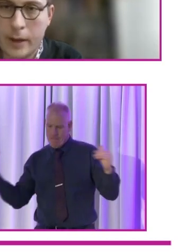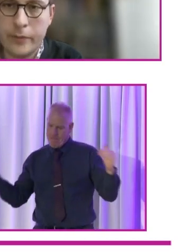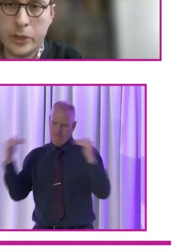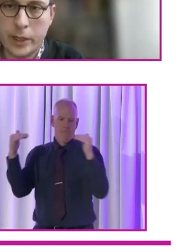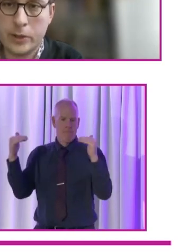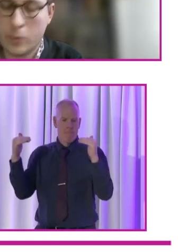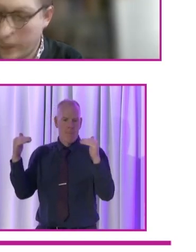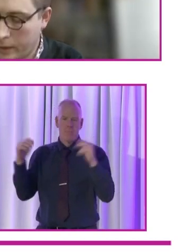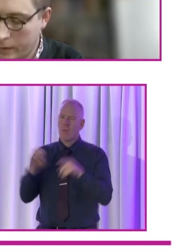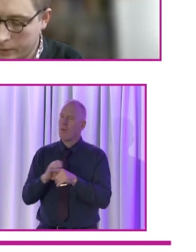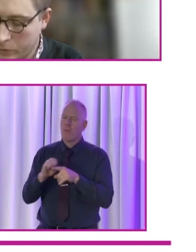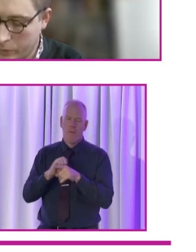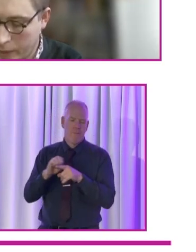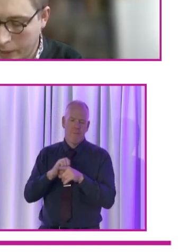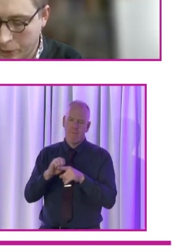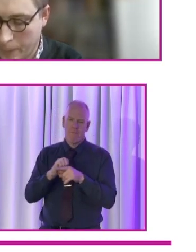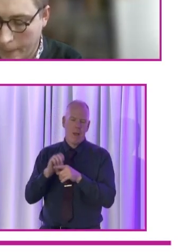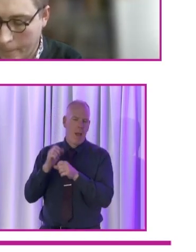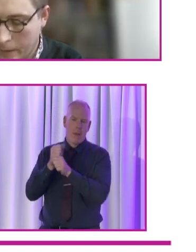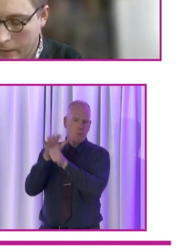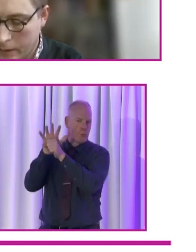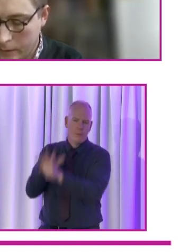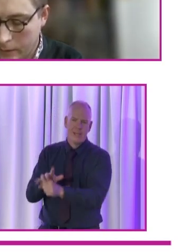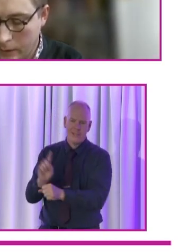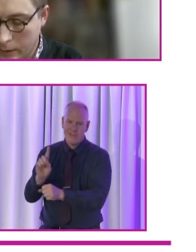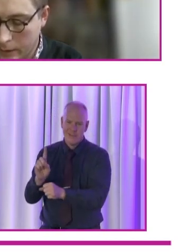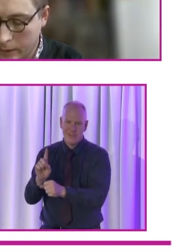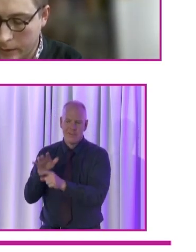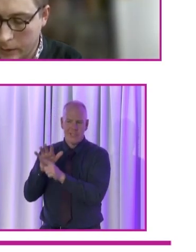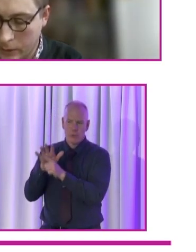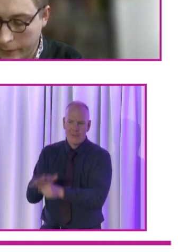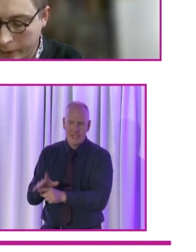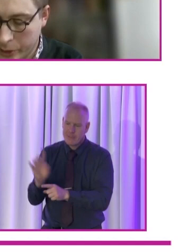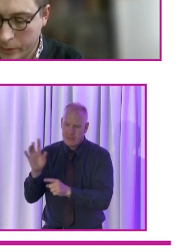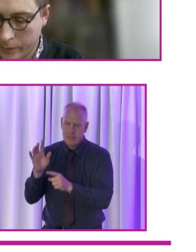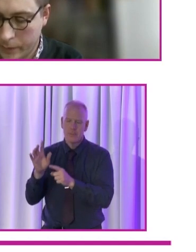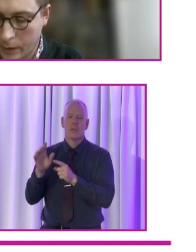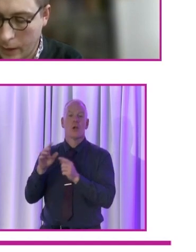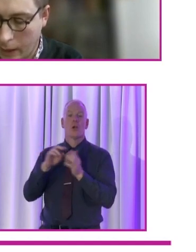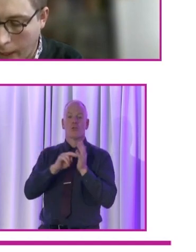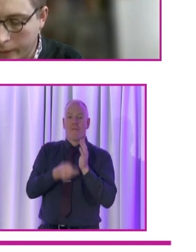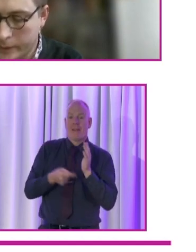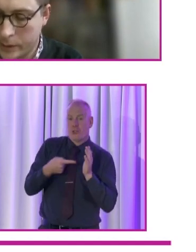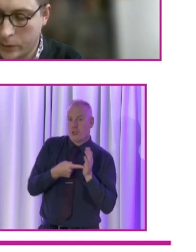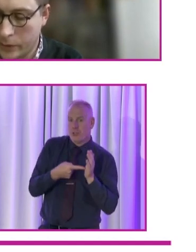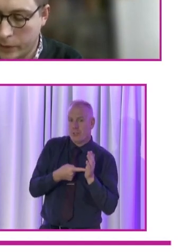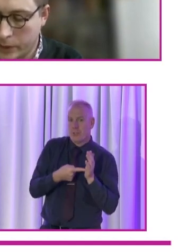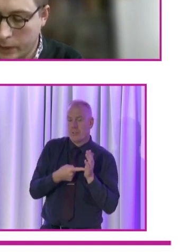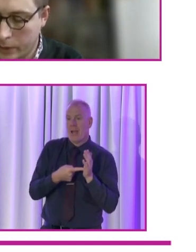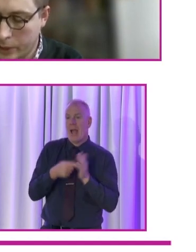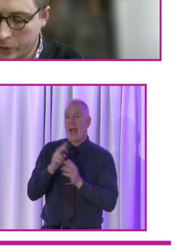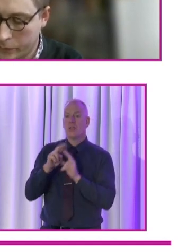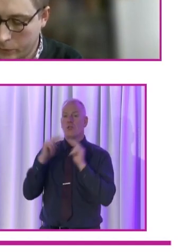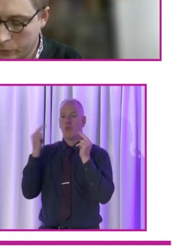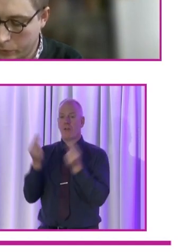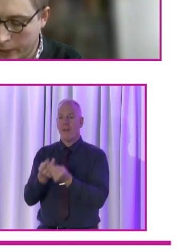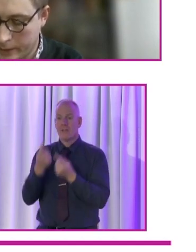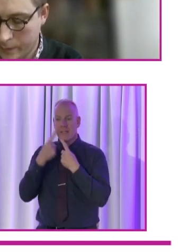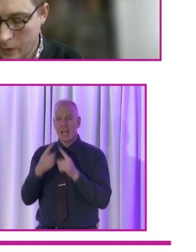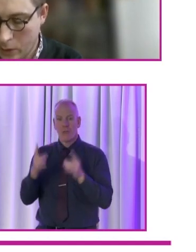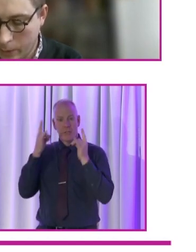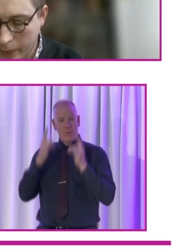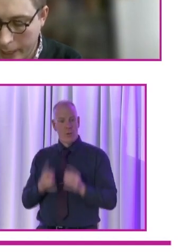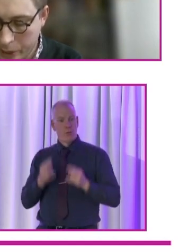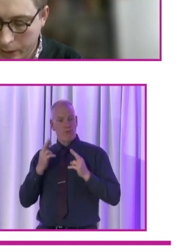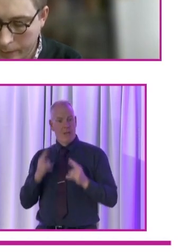it's not enough just to ban discrimination. The Convention and the Universal Declaration of Human